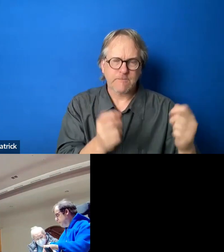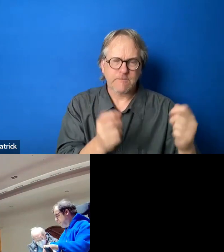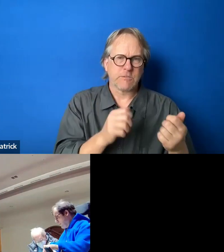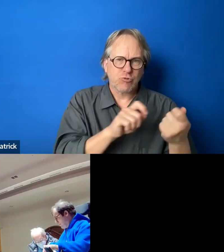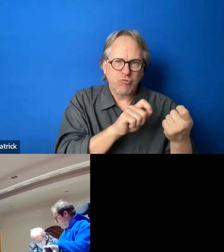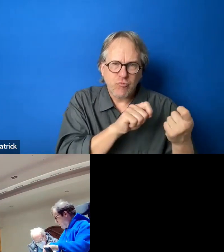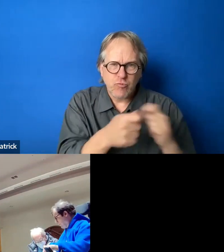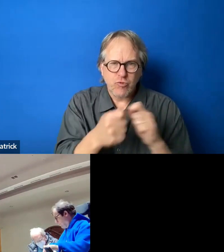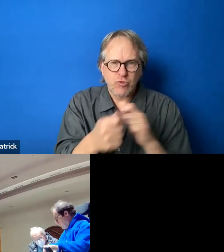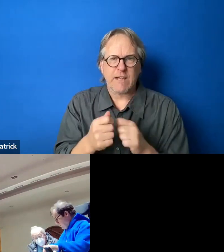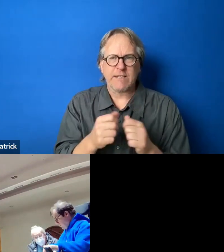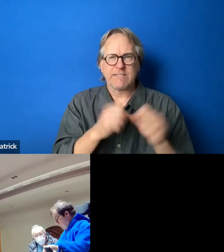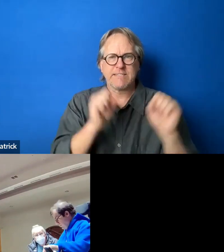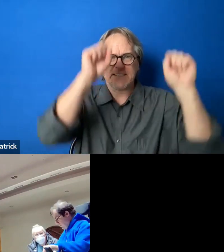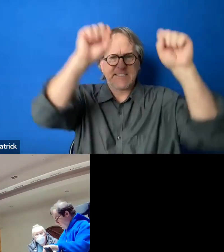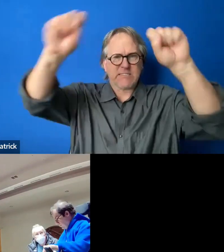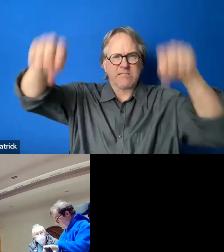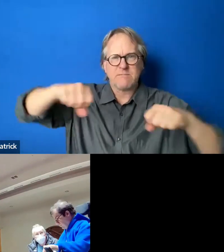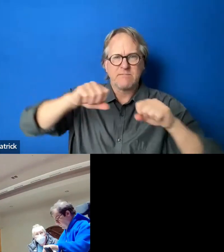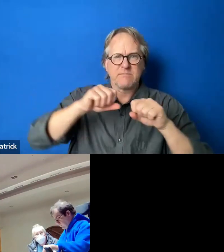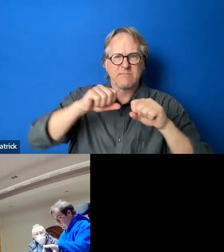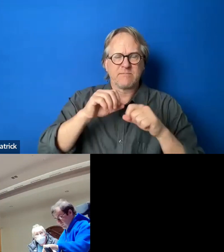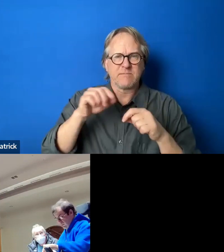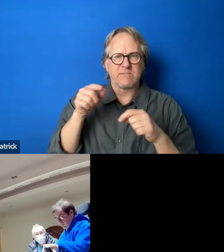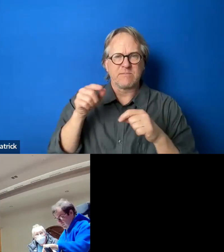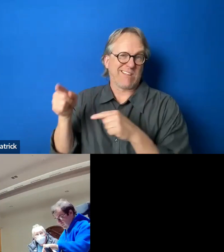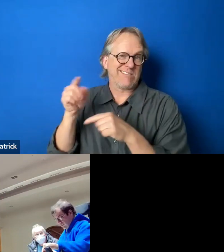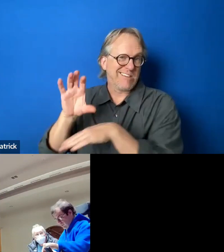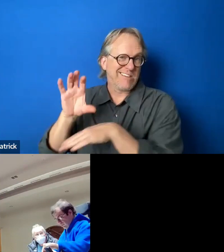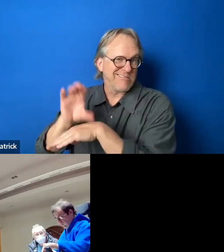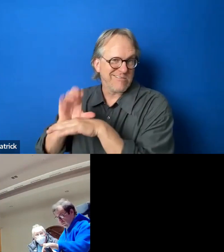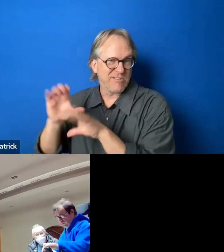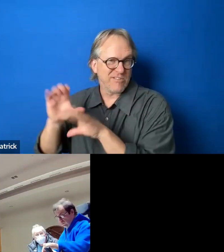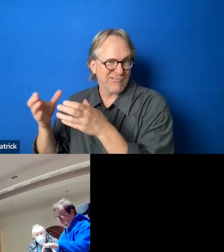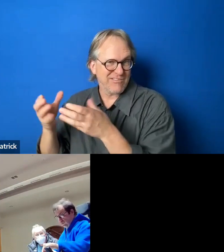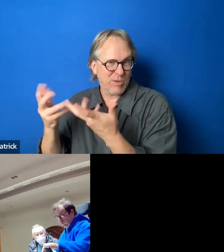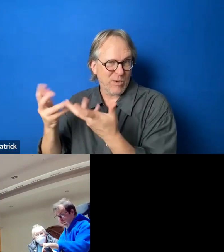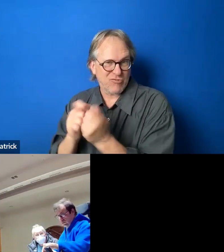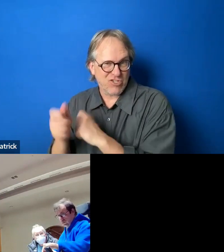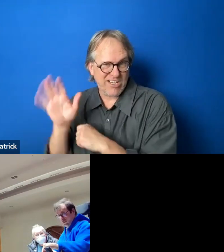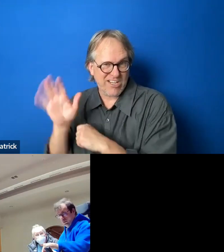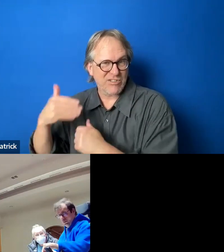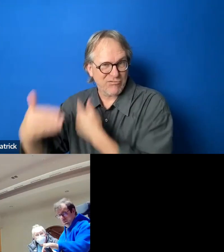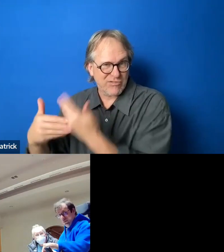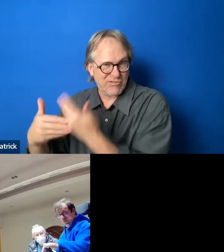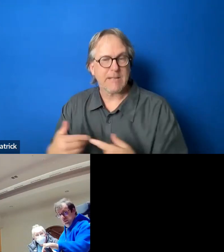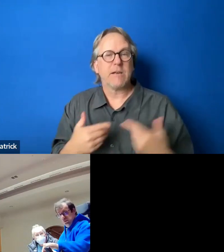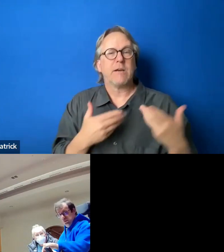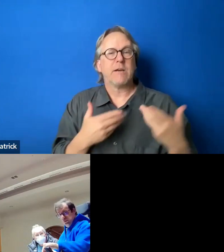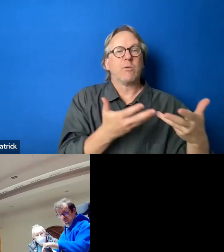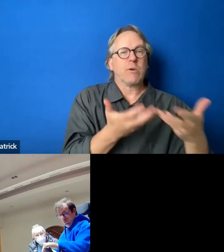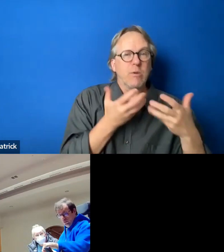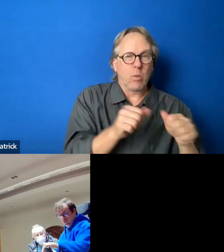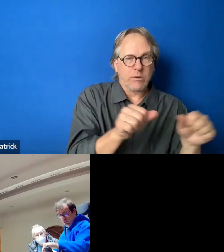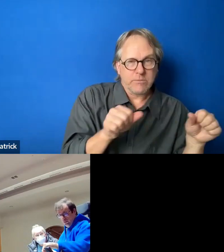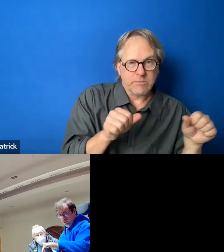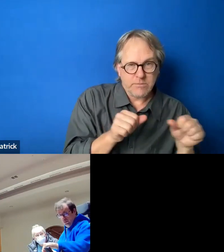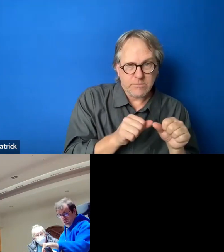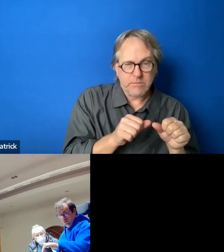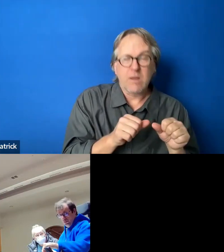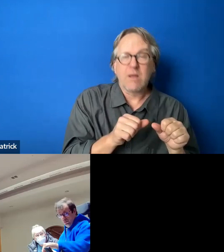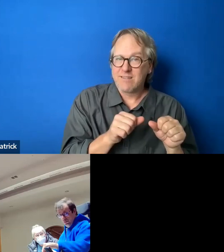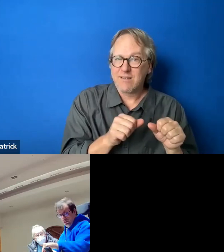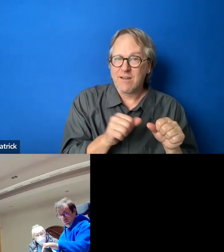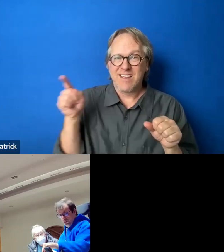changes in the broader culture of the congregation, for example, where we want the space that everybody can